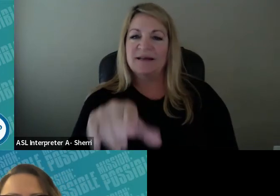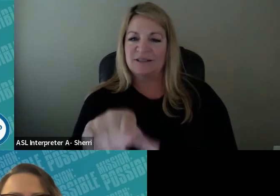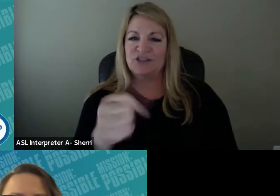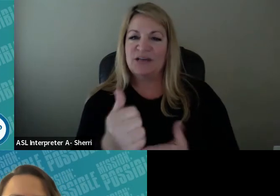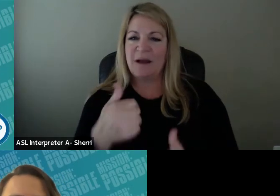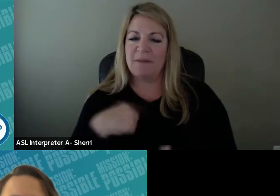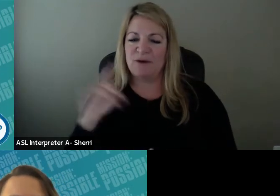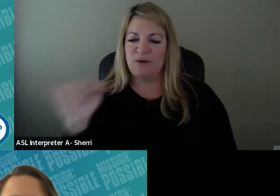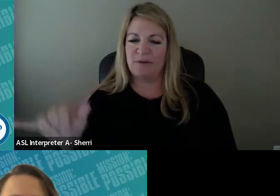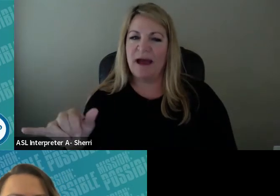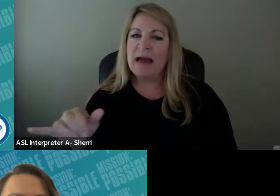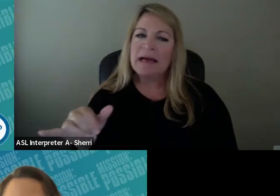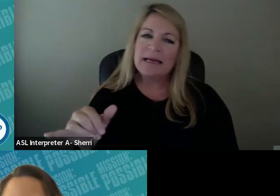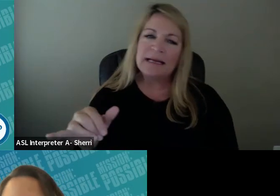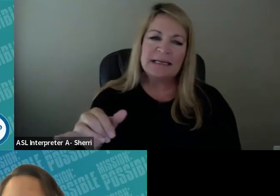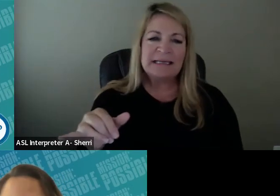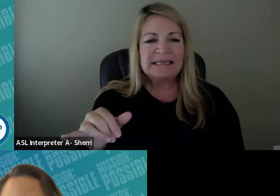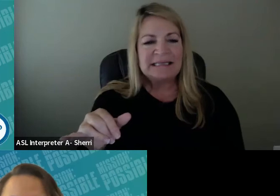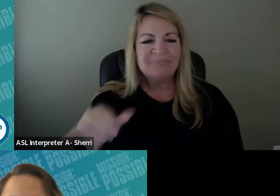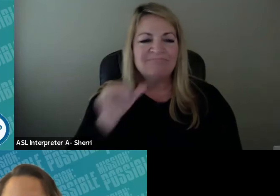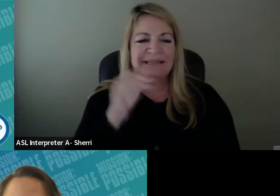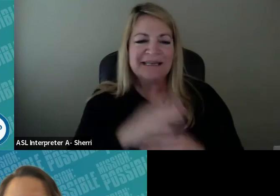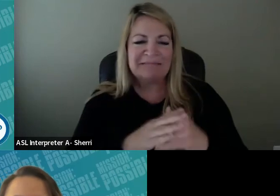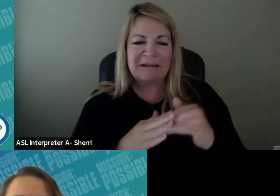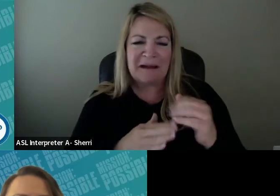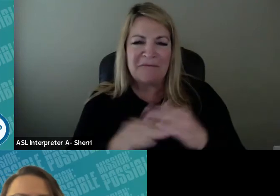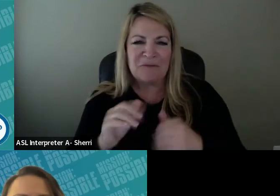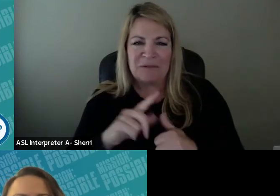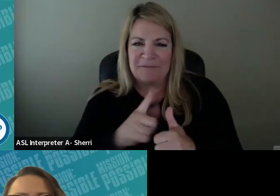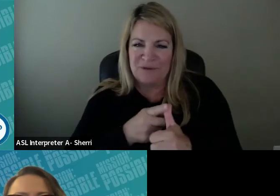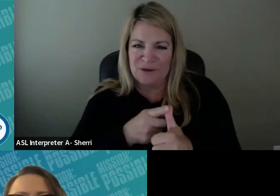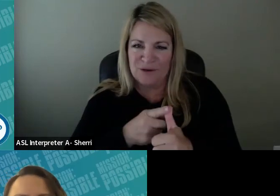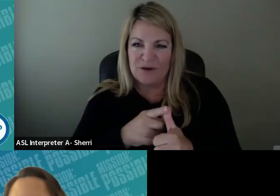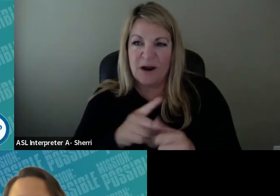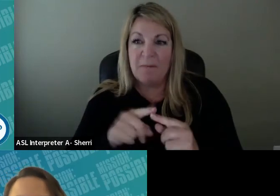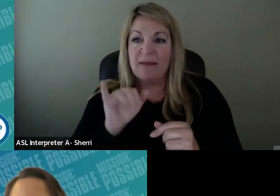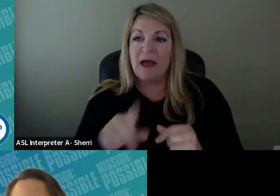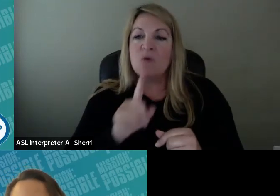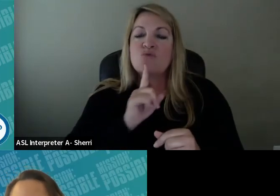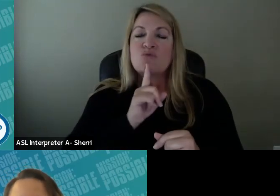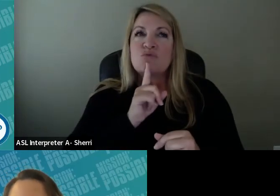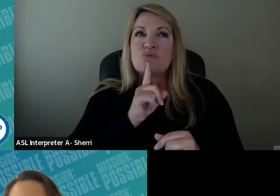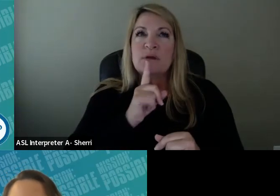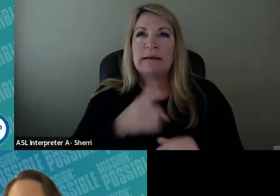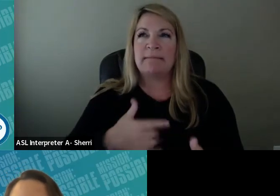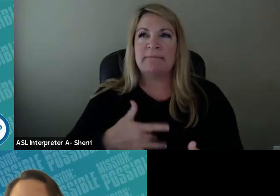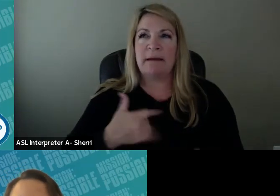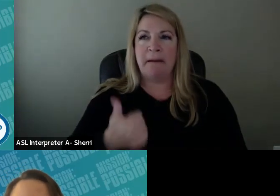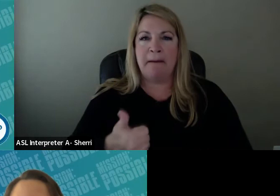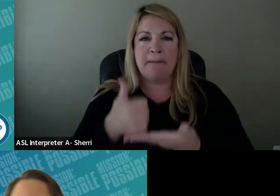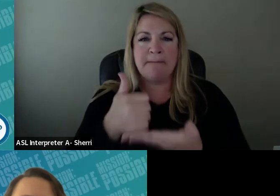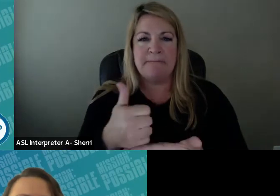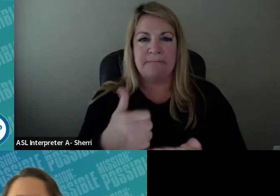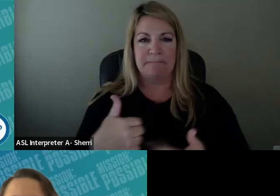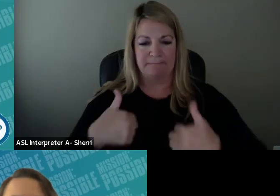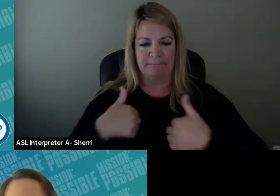a little bit uncomfortable doing it at first, but that really helped me, and that really